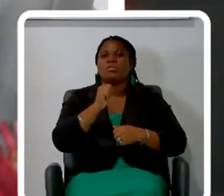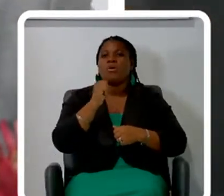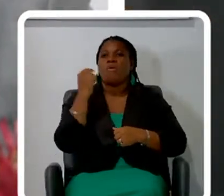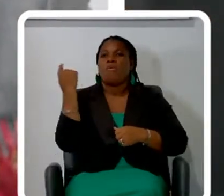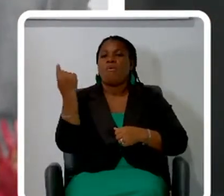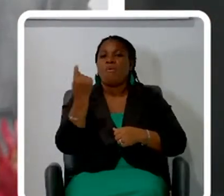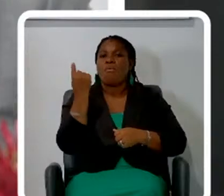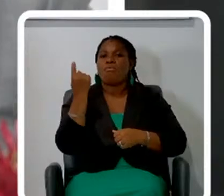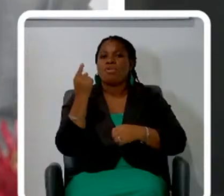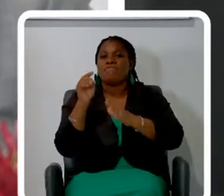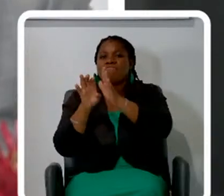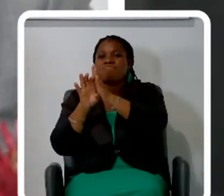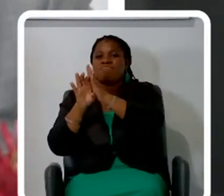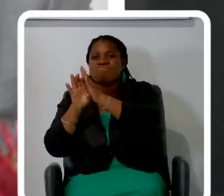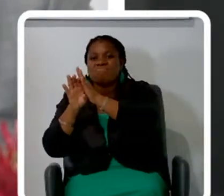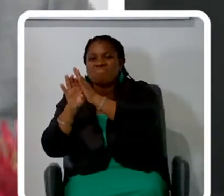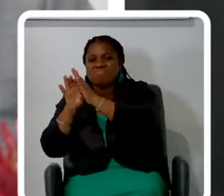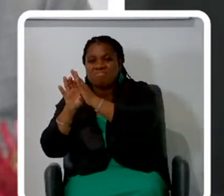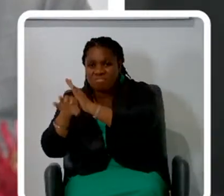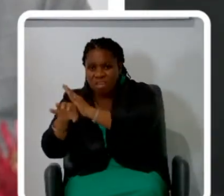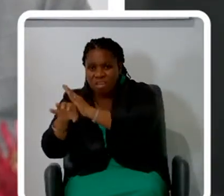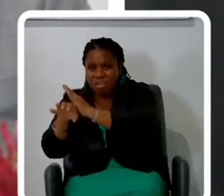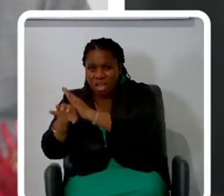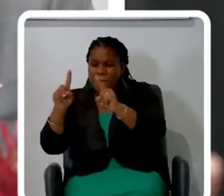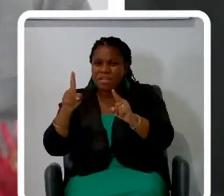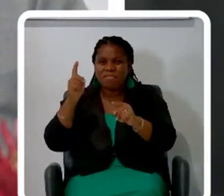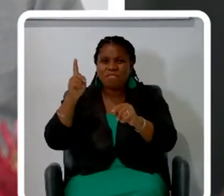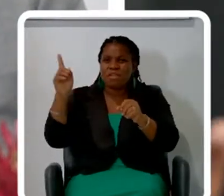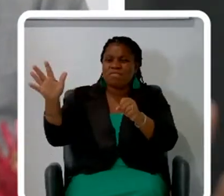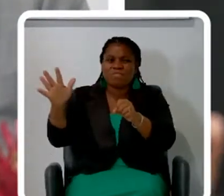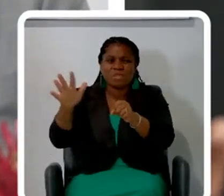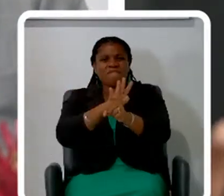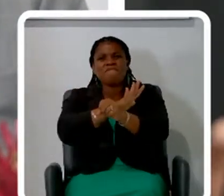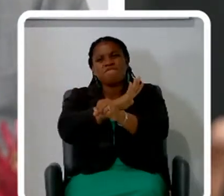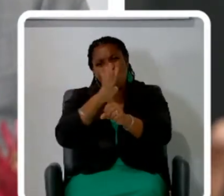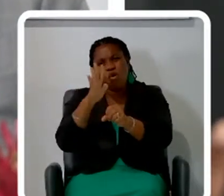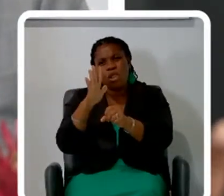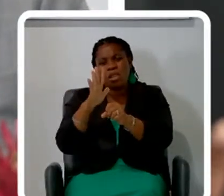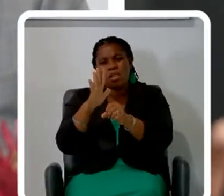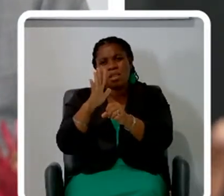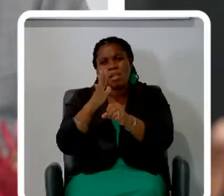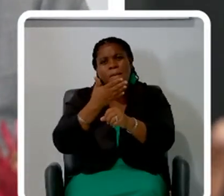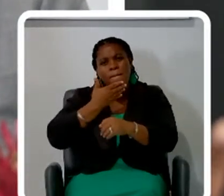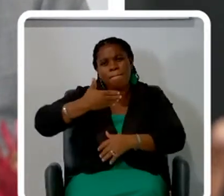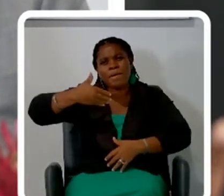concepts to take place. Words have meaning.